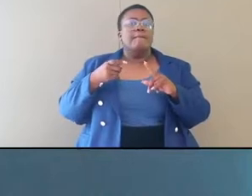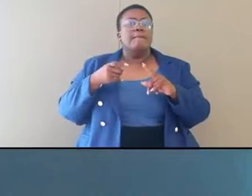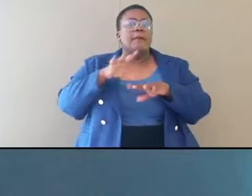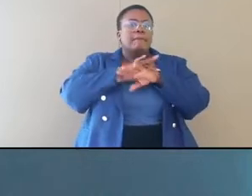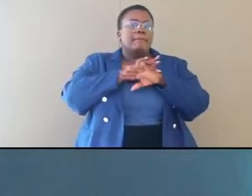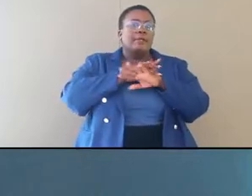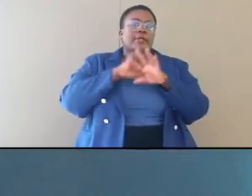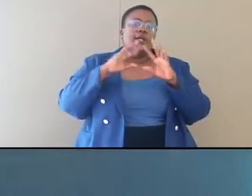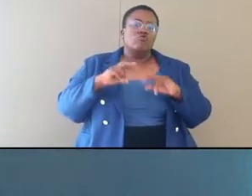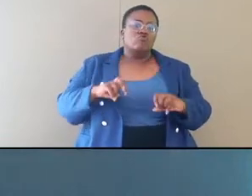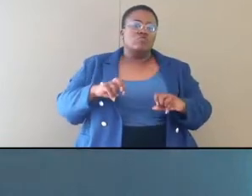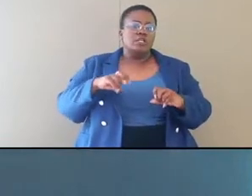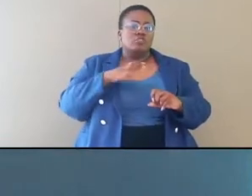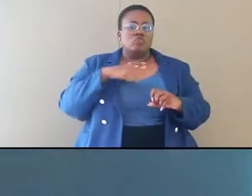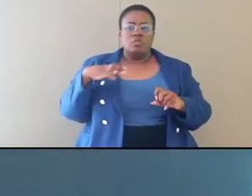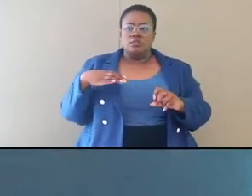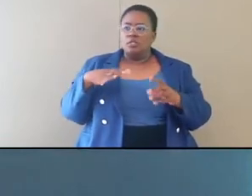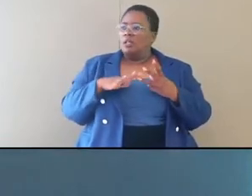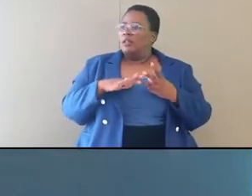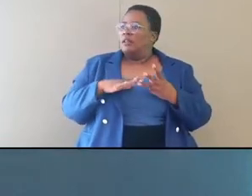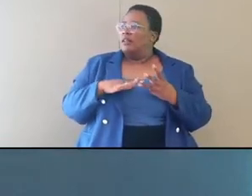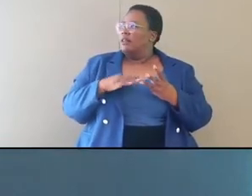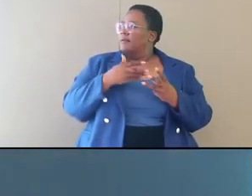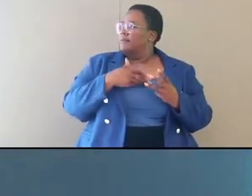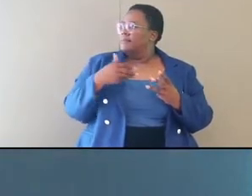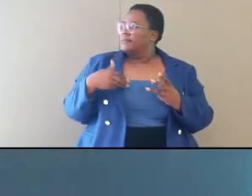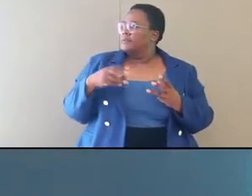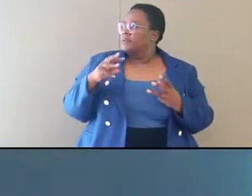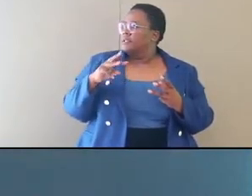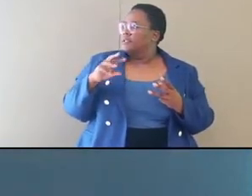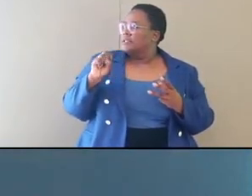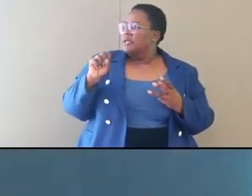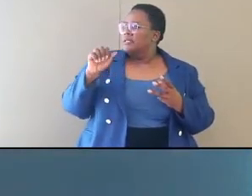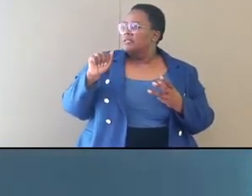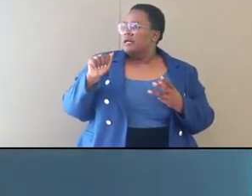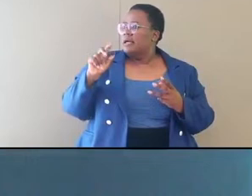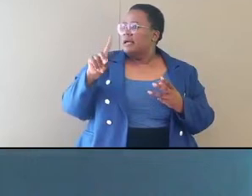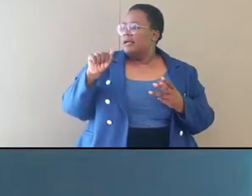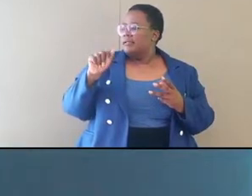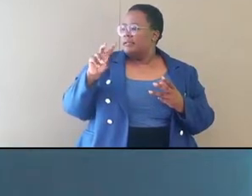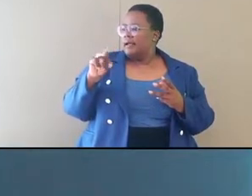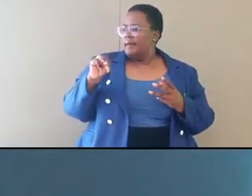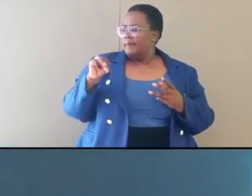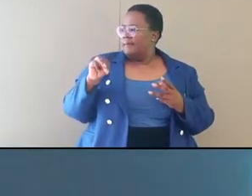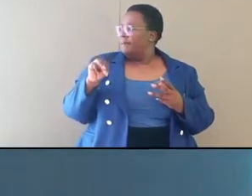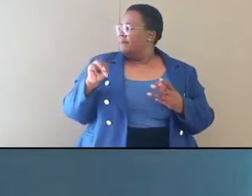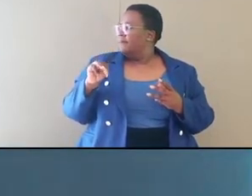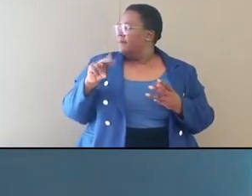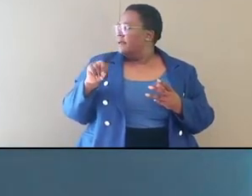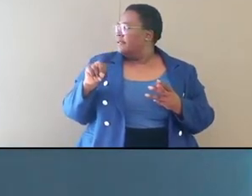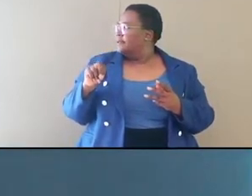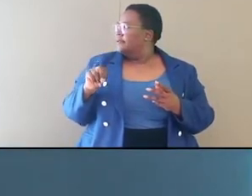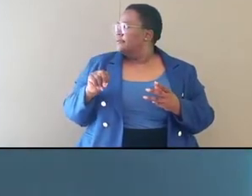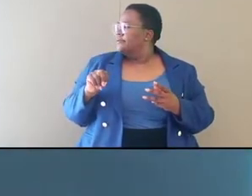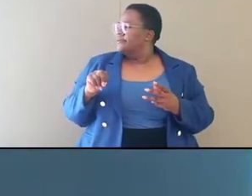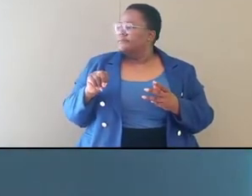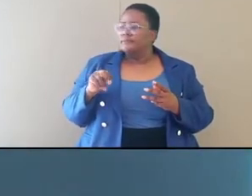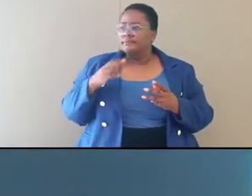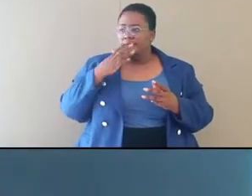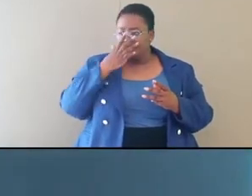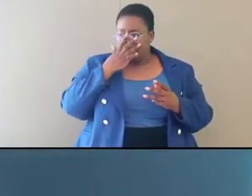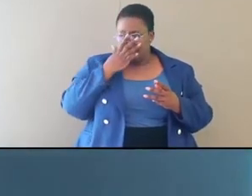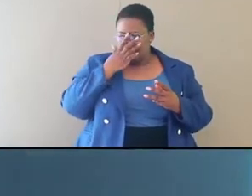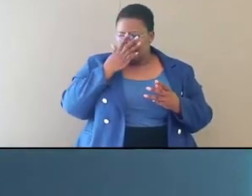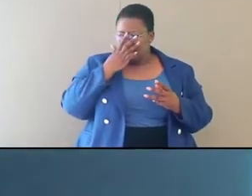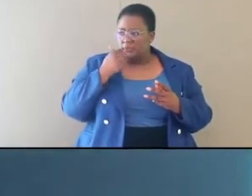as well as Ms. Mastura Sadam from the DPME. And I'm going to... I